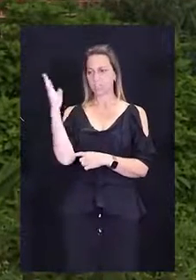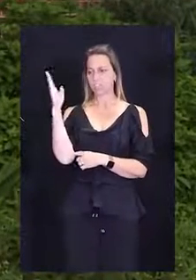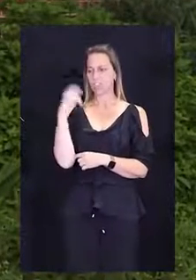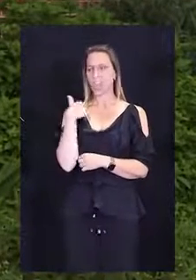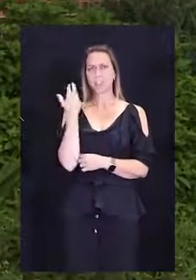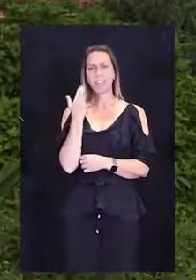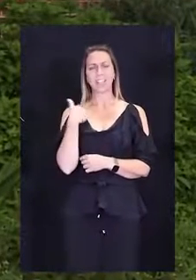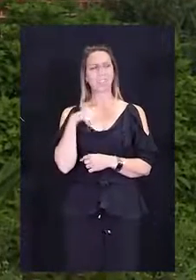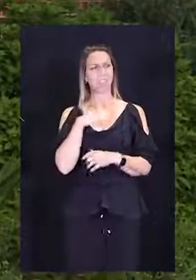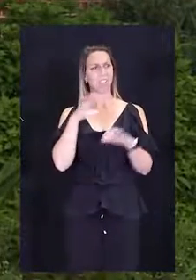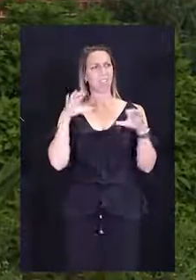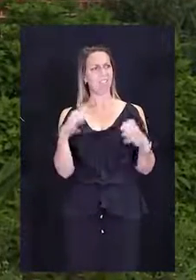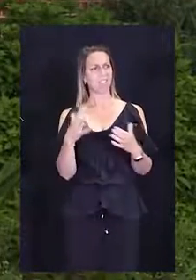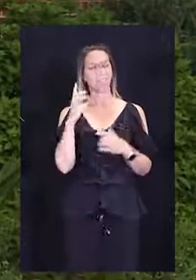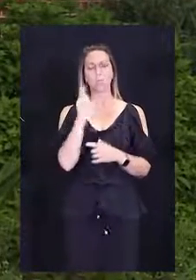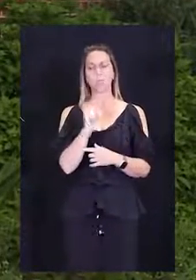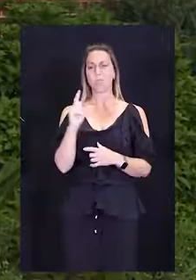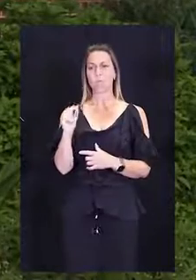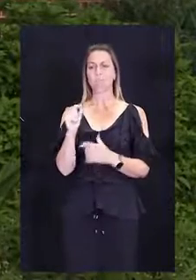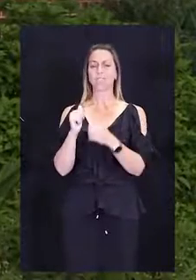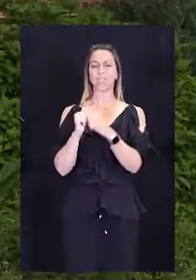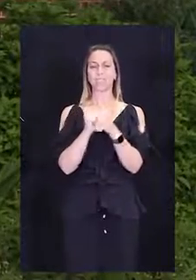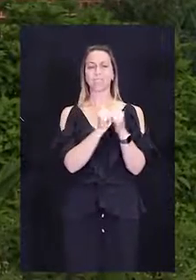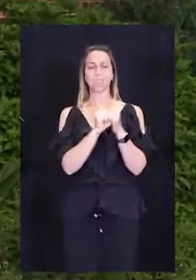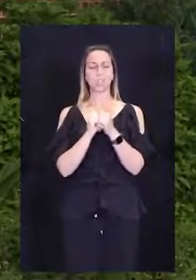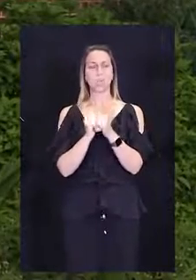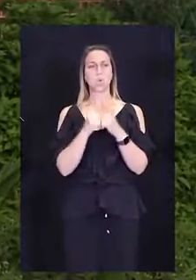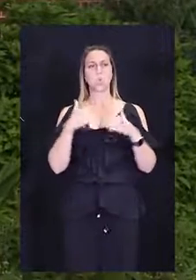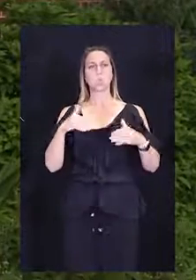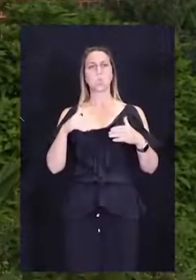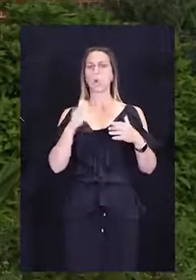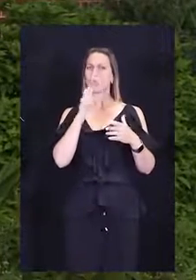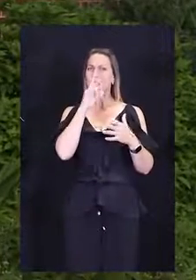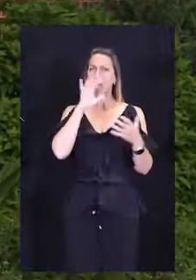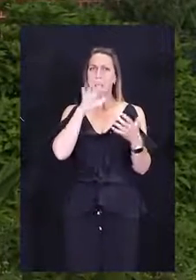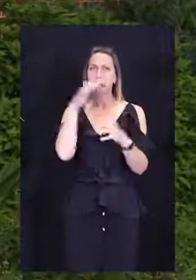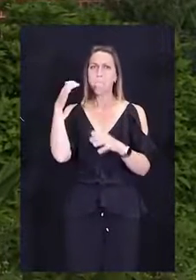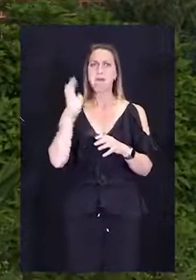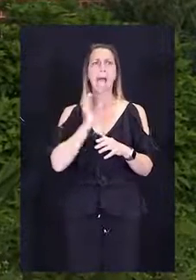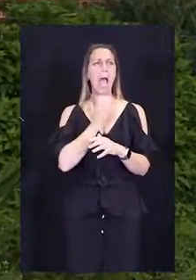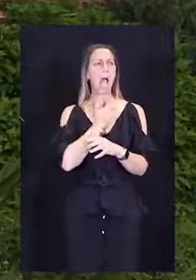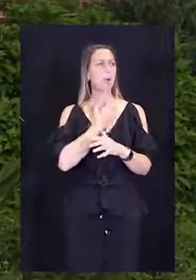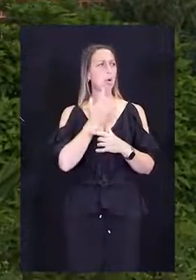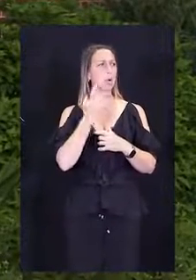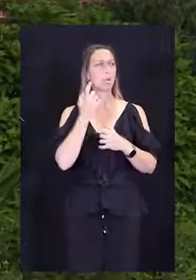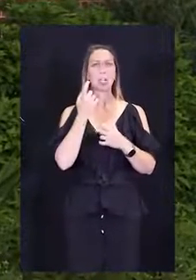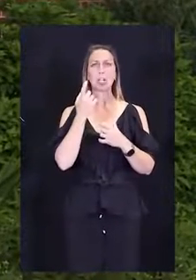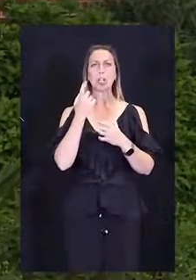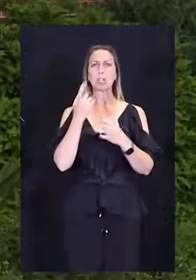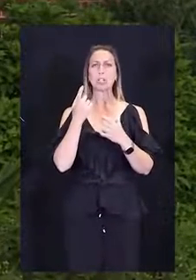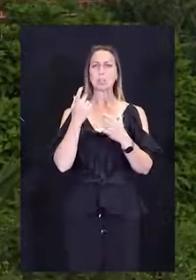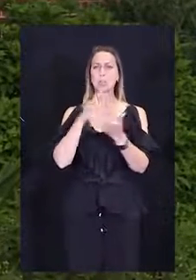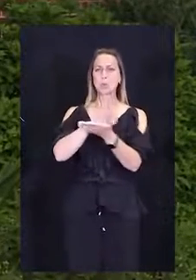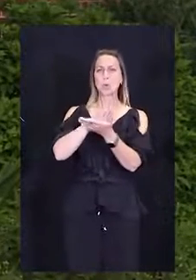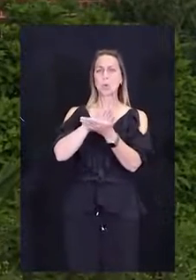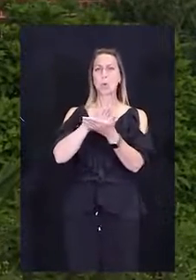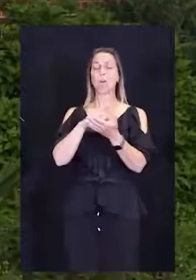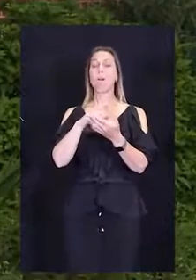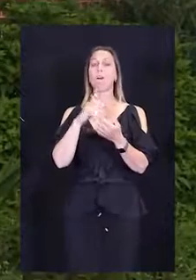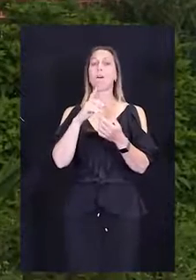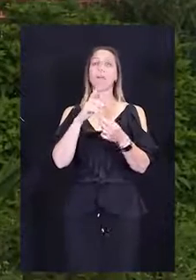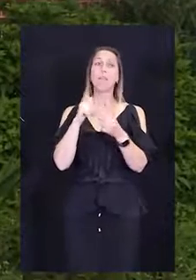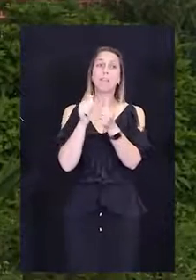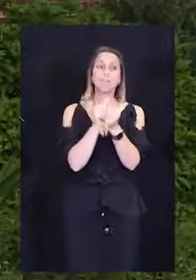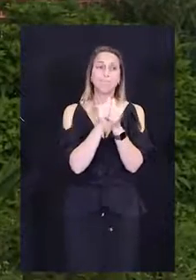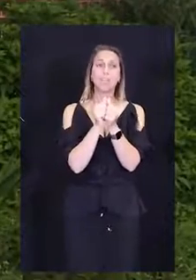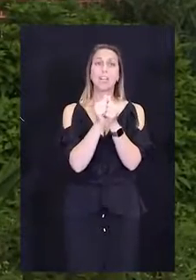preparing for this speech, I realized that we, the Central Dauphin class of 2020, stand together in this interruption of our spring school days, not only with